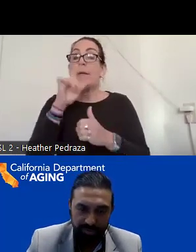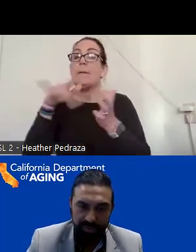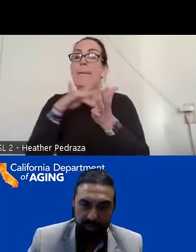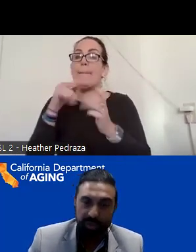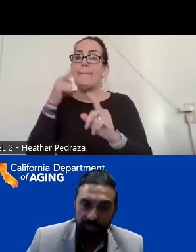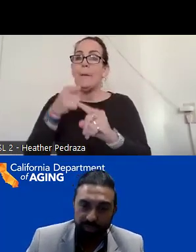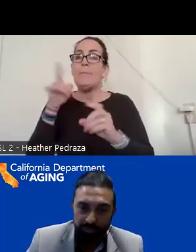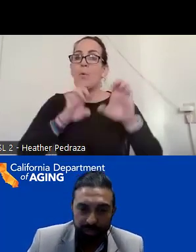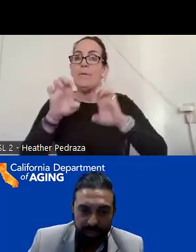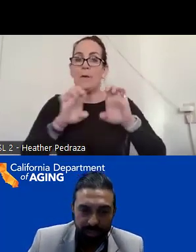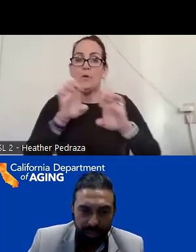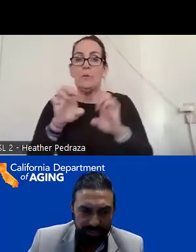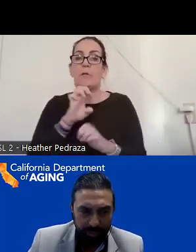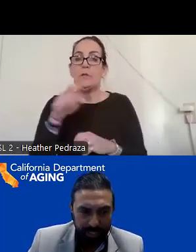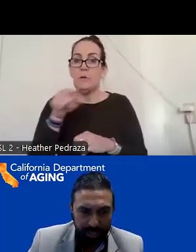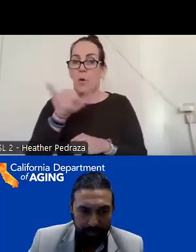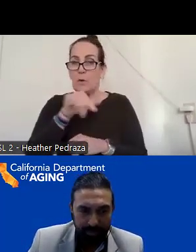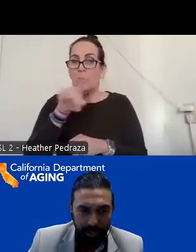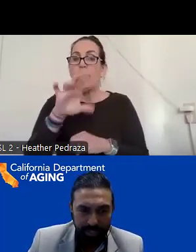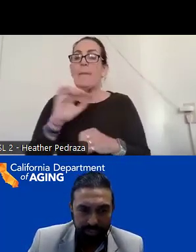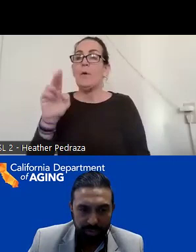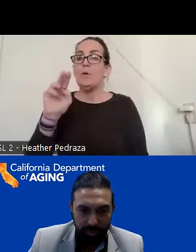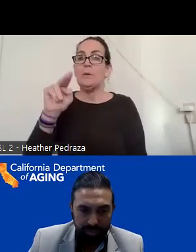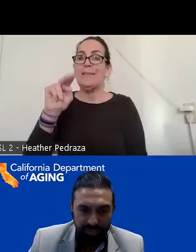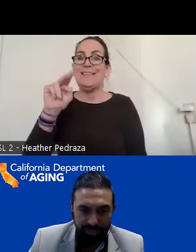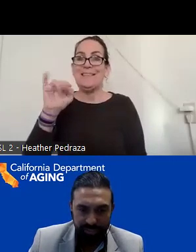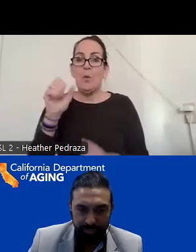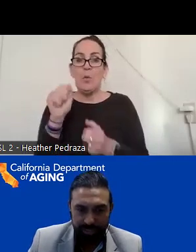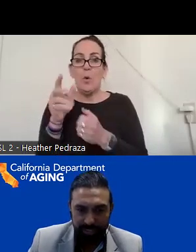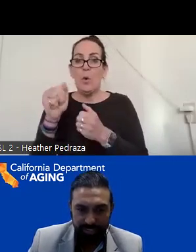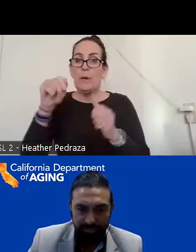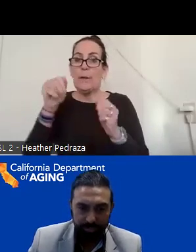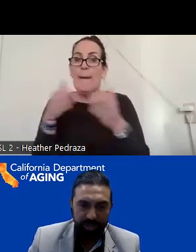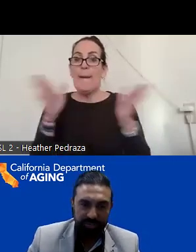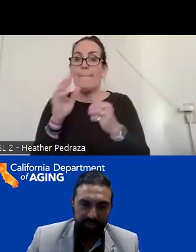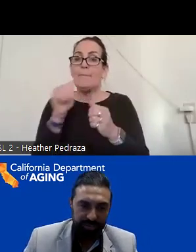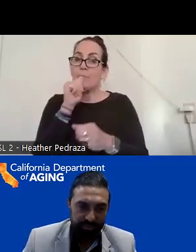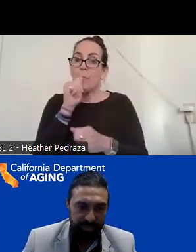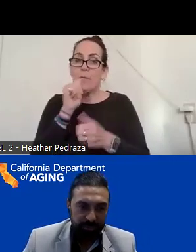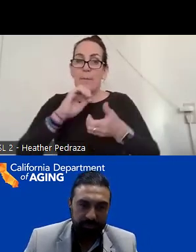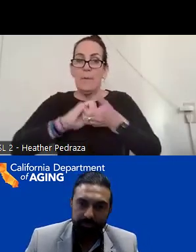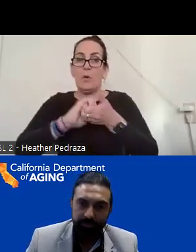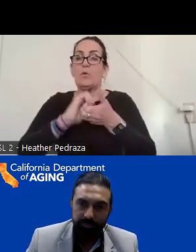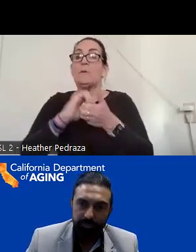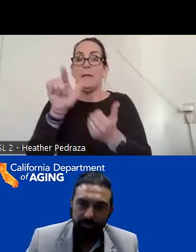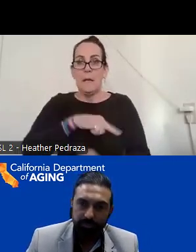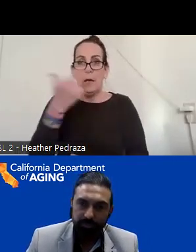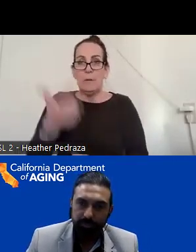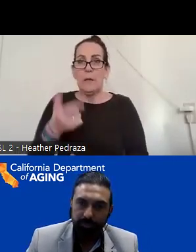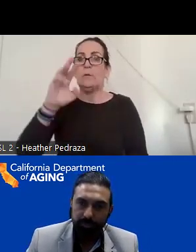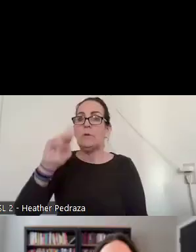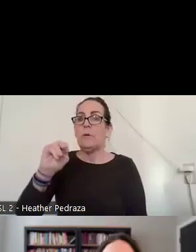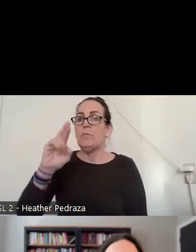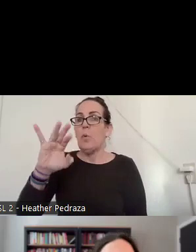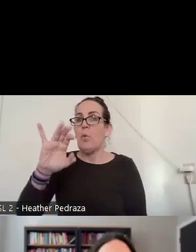private partners, including all of you. So with that, I'm happy to help answer any questions at the end of the presentation, but Miranda, I'll turn it over to you.